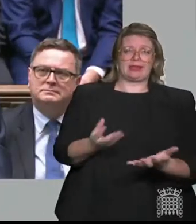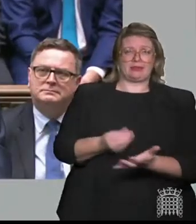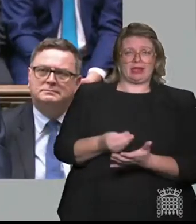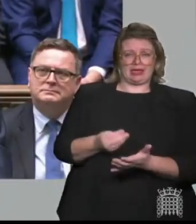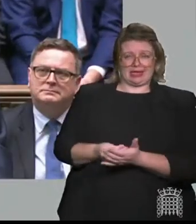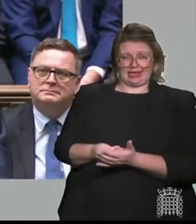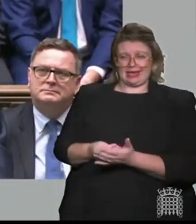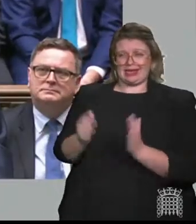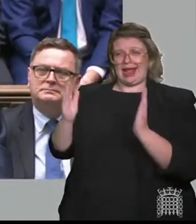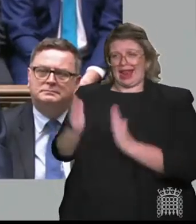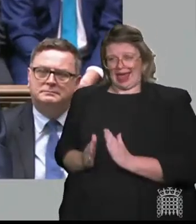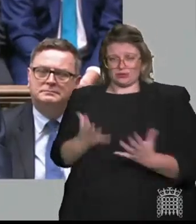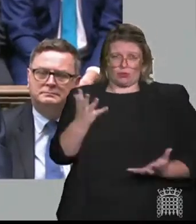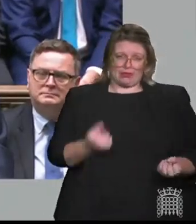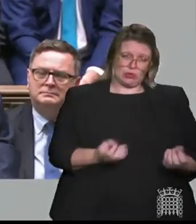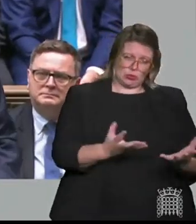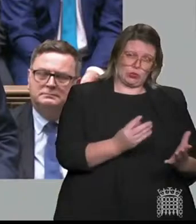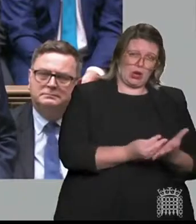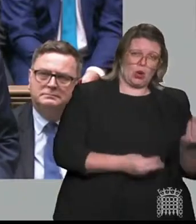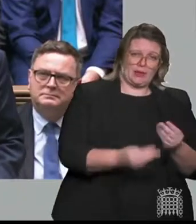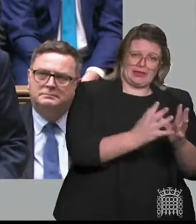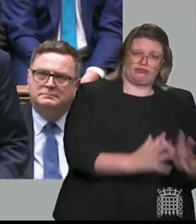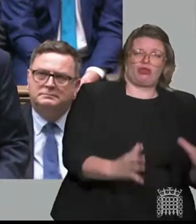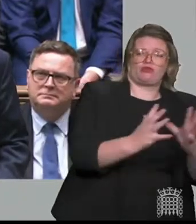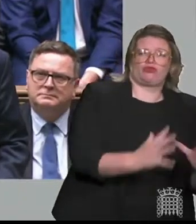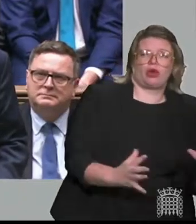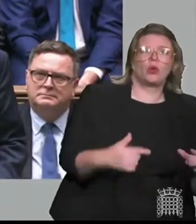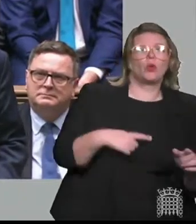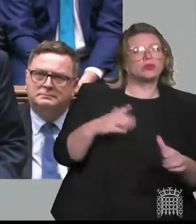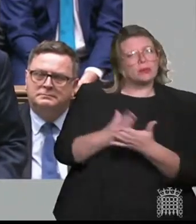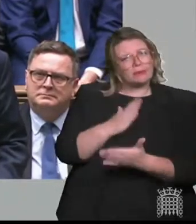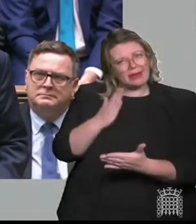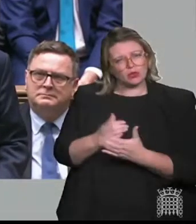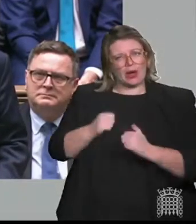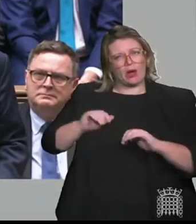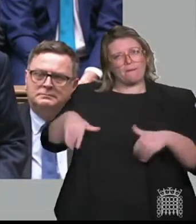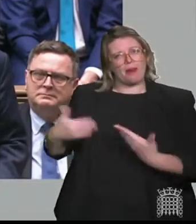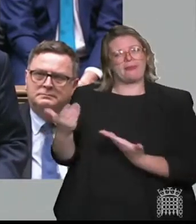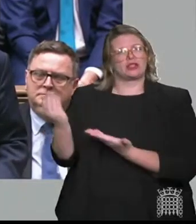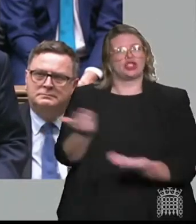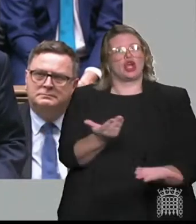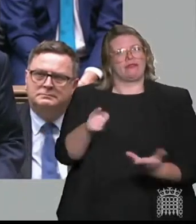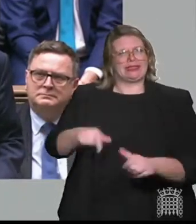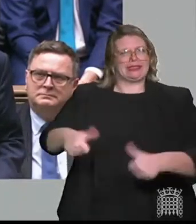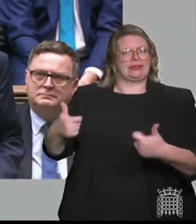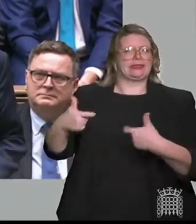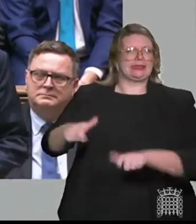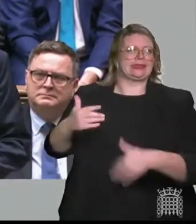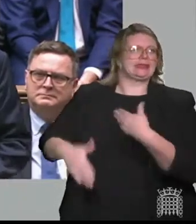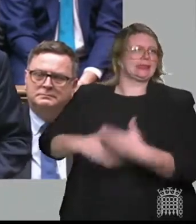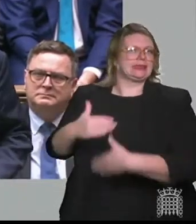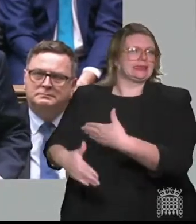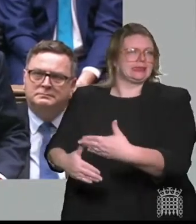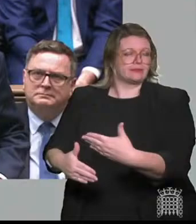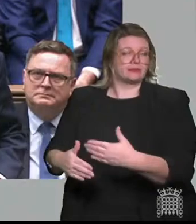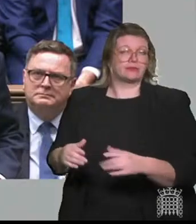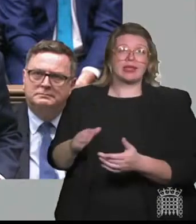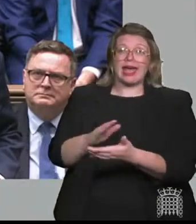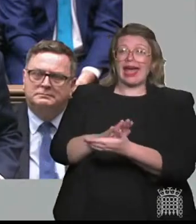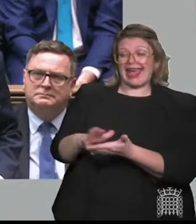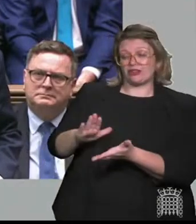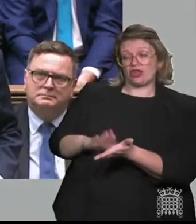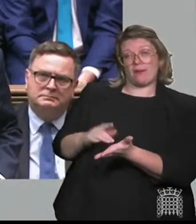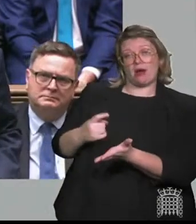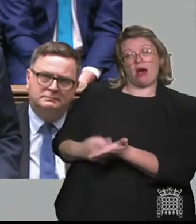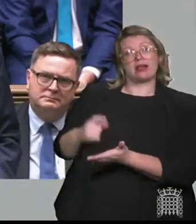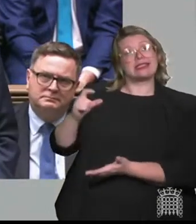the growth in the economy, whilst always protecting the services the public value. And I will also provide HMRC